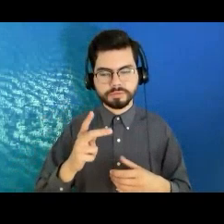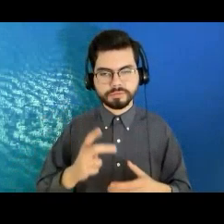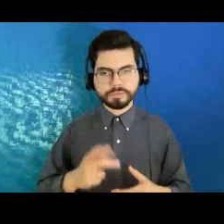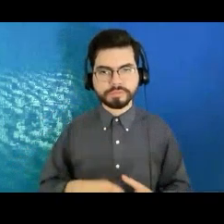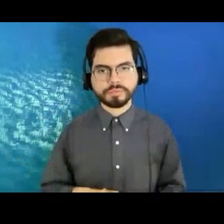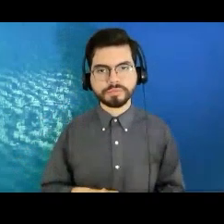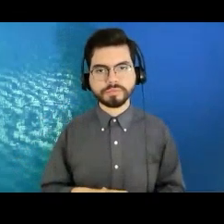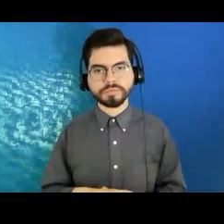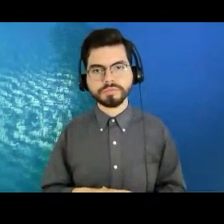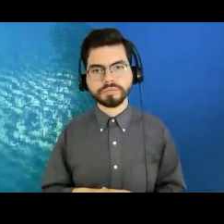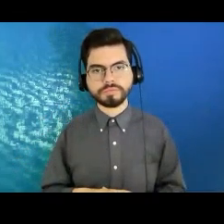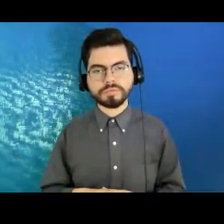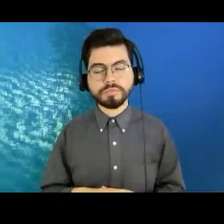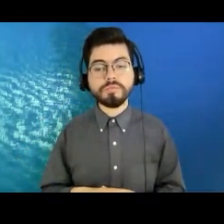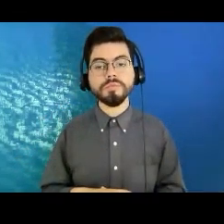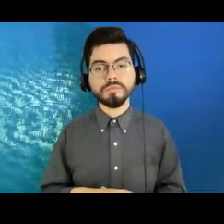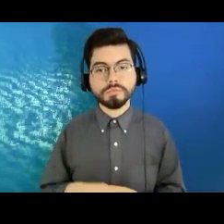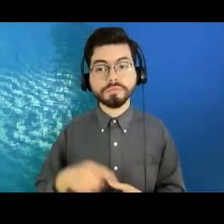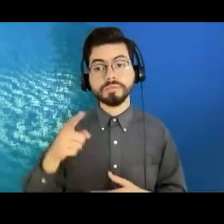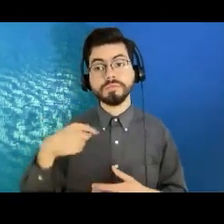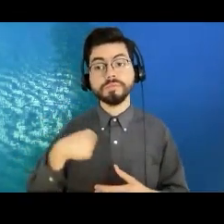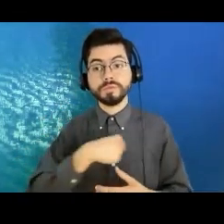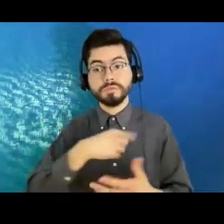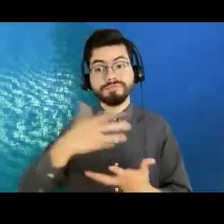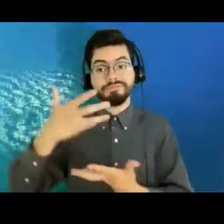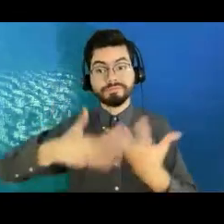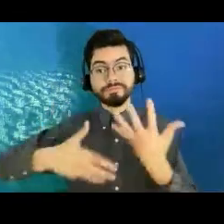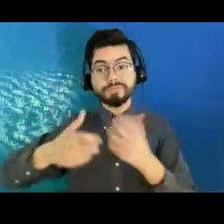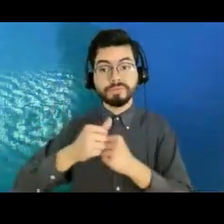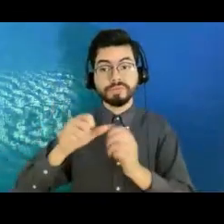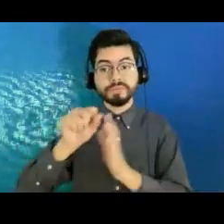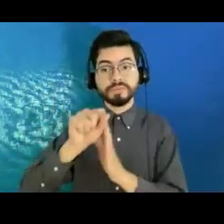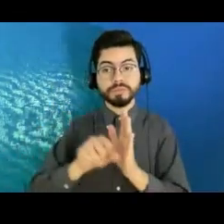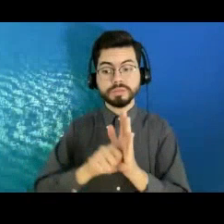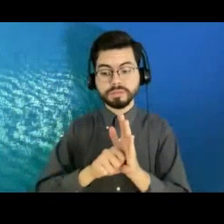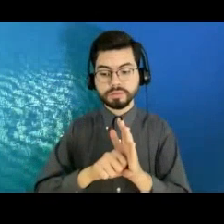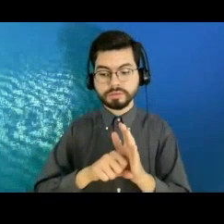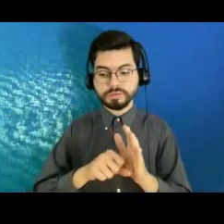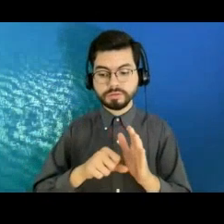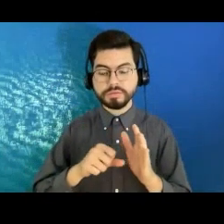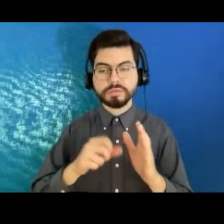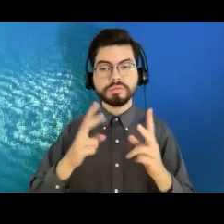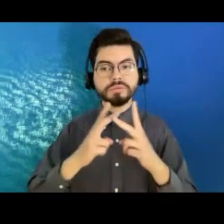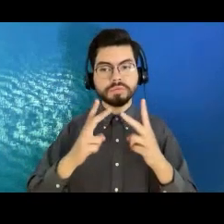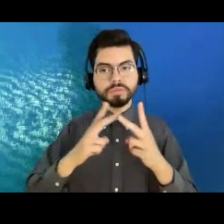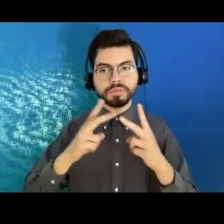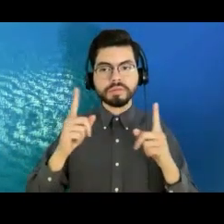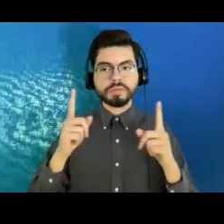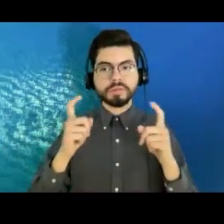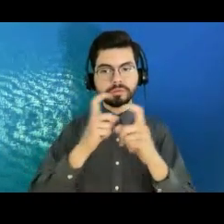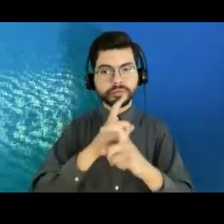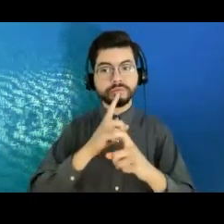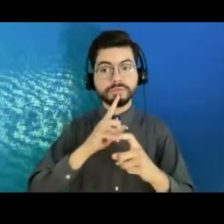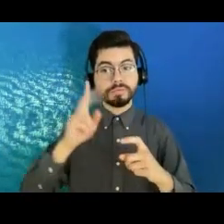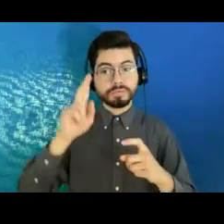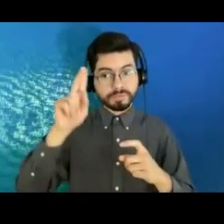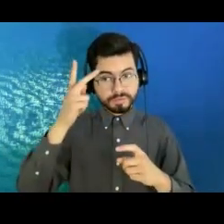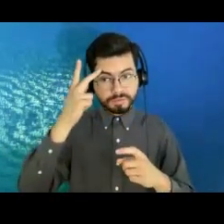the states in managing transboundary wildlife and how very complicated and sometimes very political it can